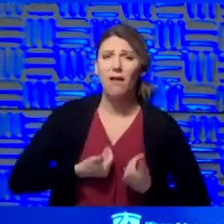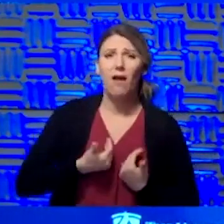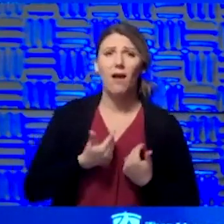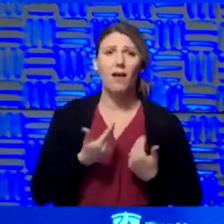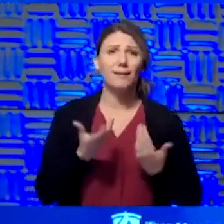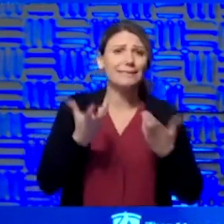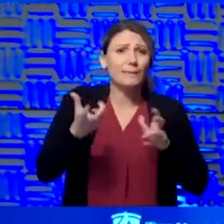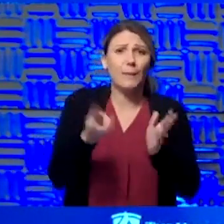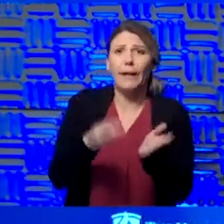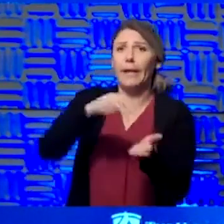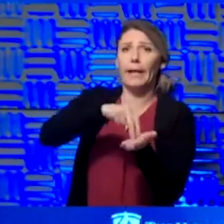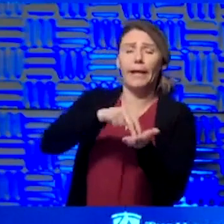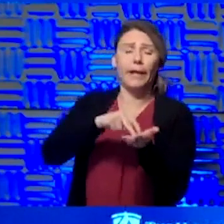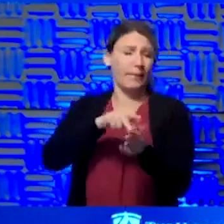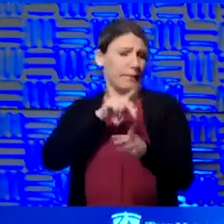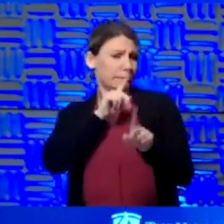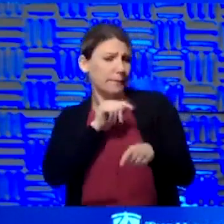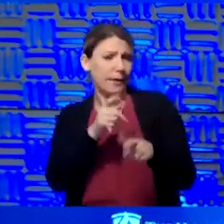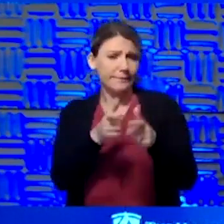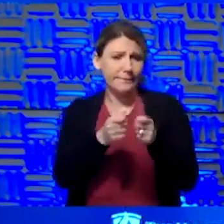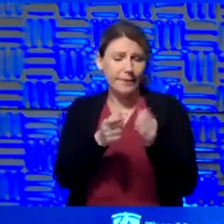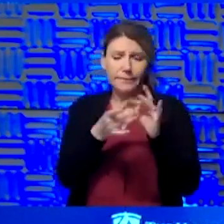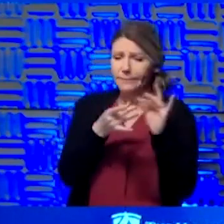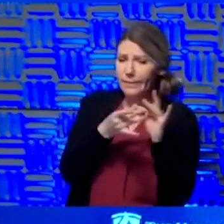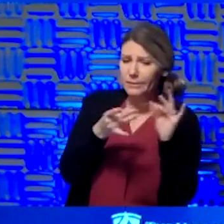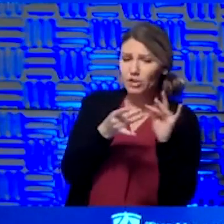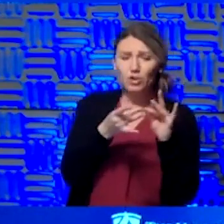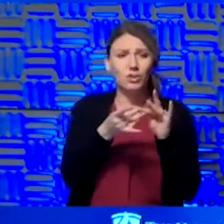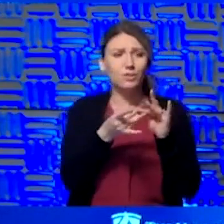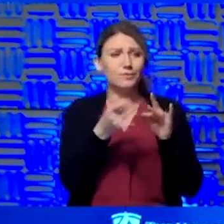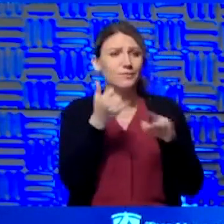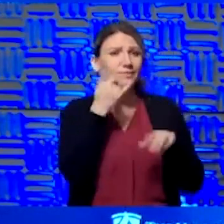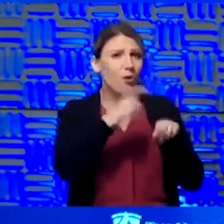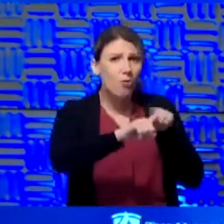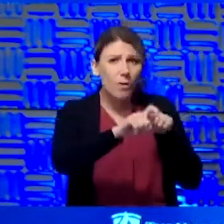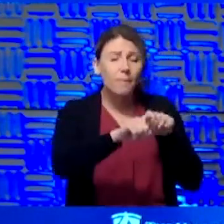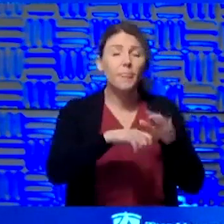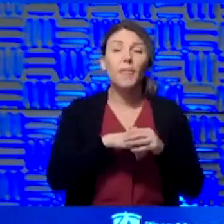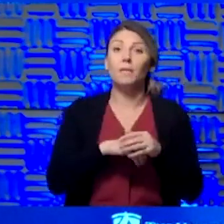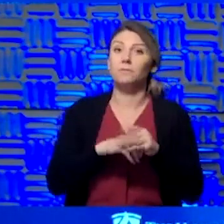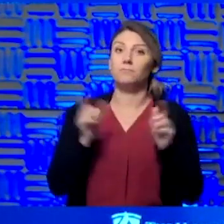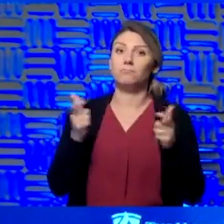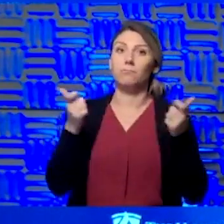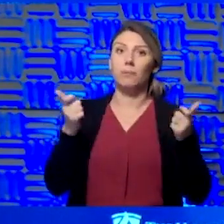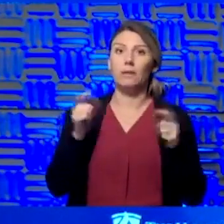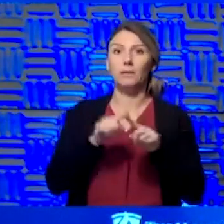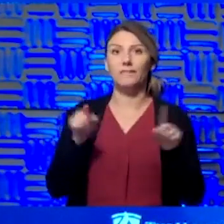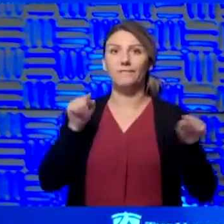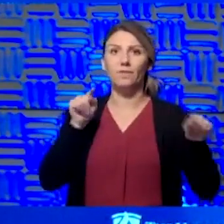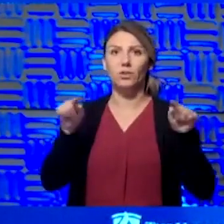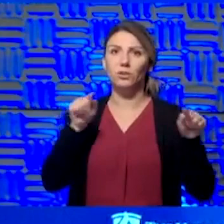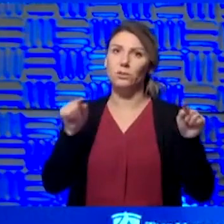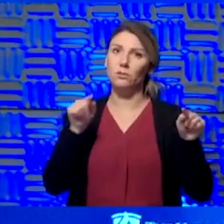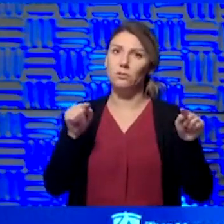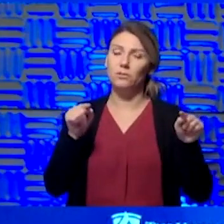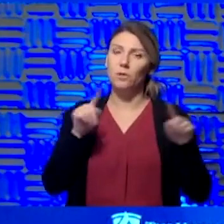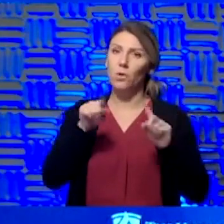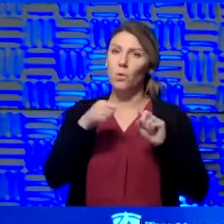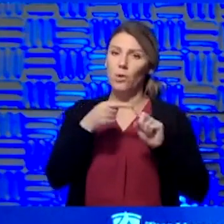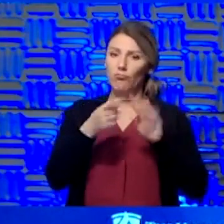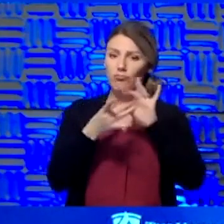to respond to text messages or phone calls. So I think there's a huge difference, especially when we're talking about the